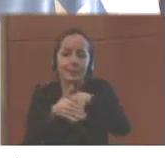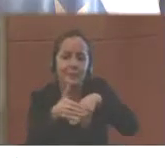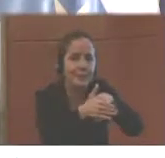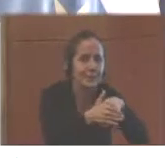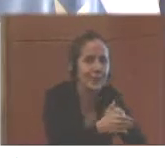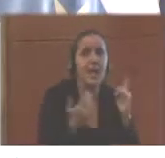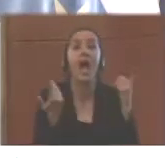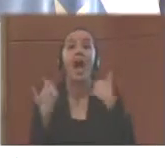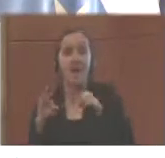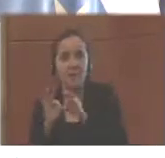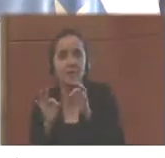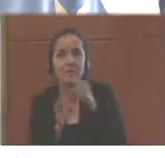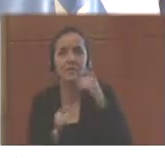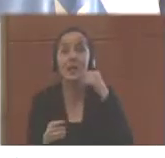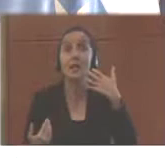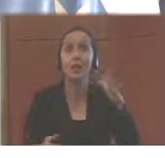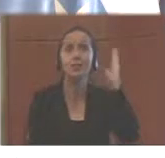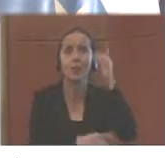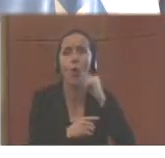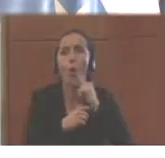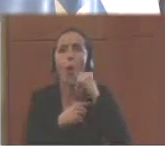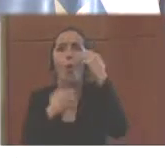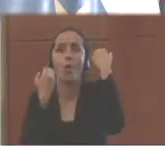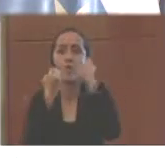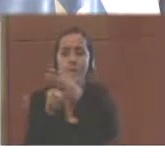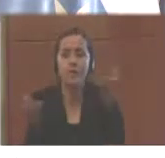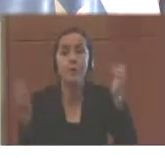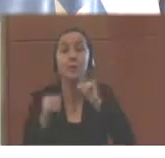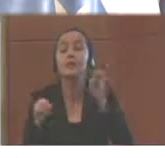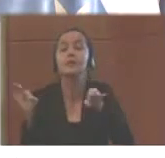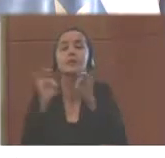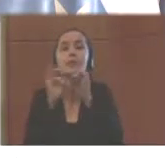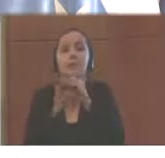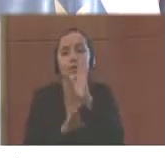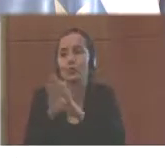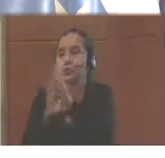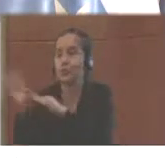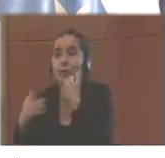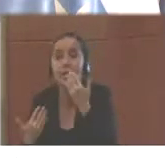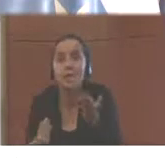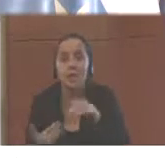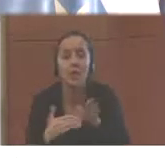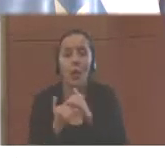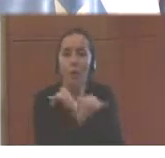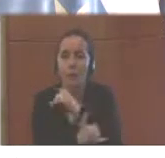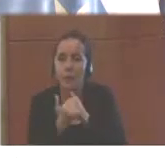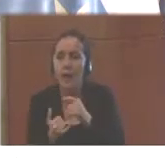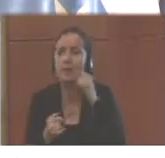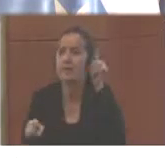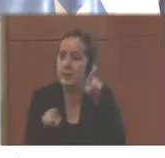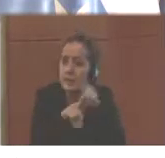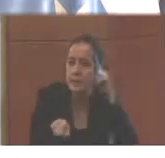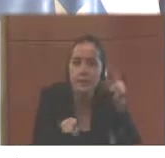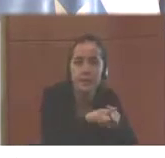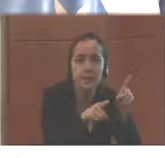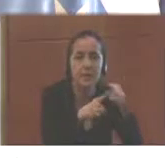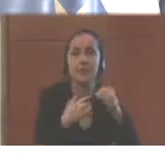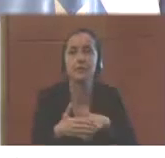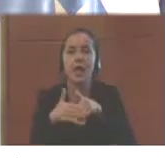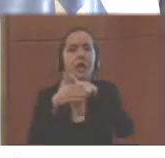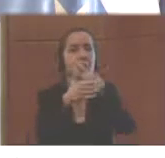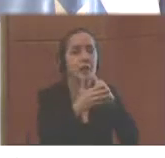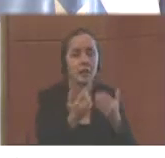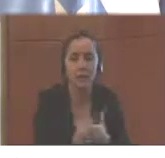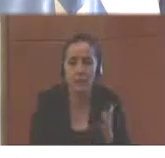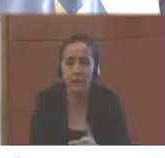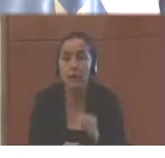and limitations, and for the results of the conference to be suitable to the realities of developing countries and coherent with their